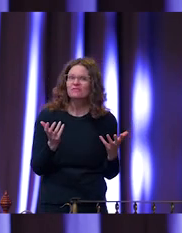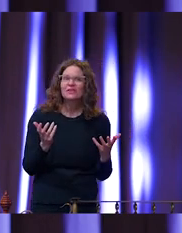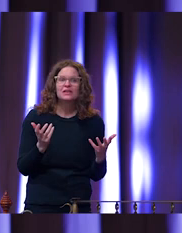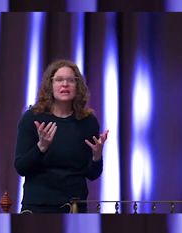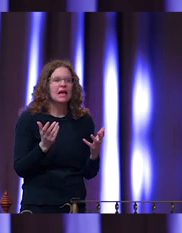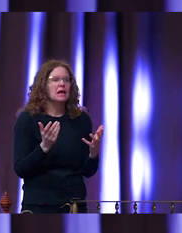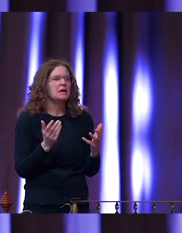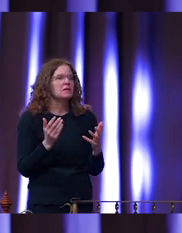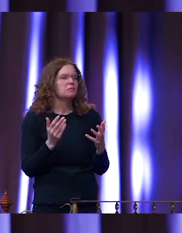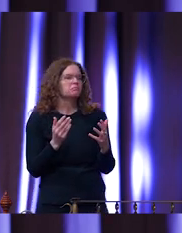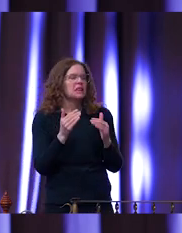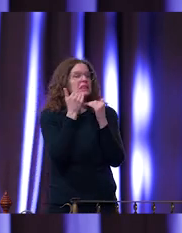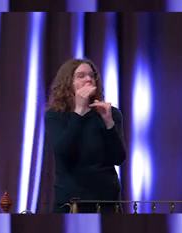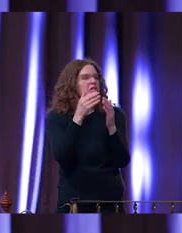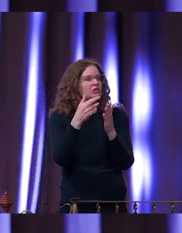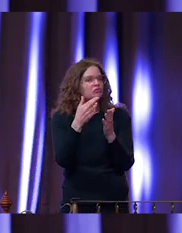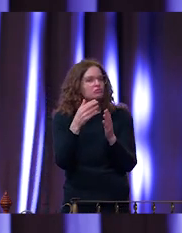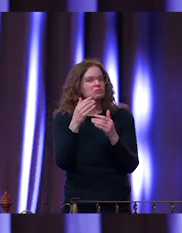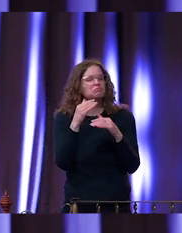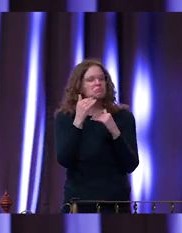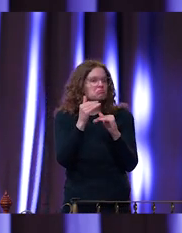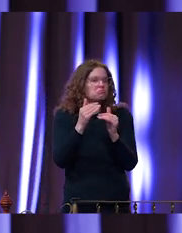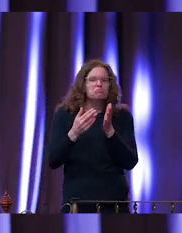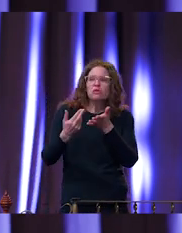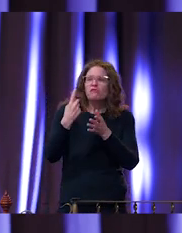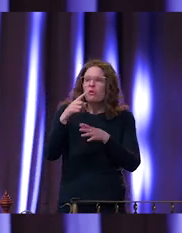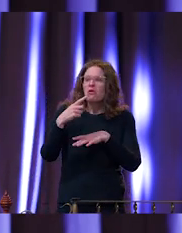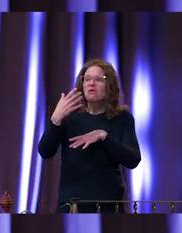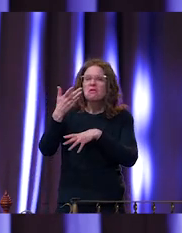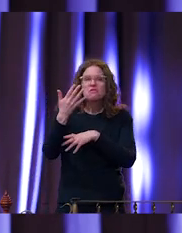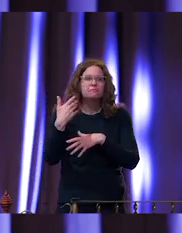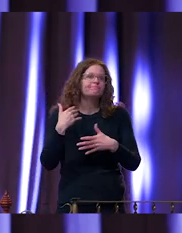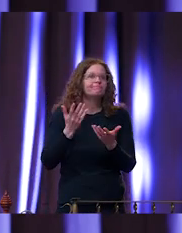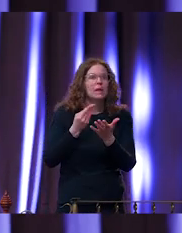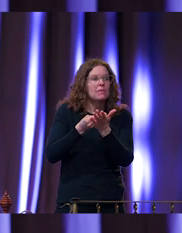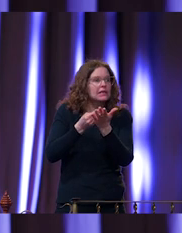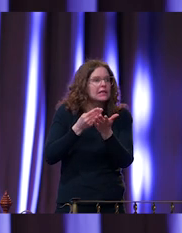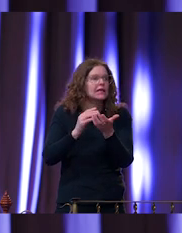money as possible so that we can be nimble, right, and make adjustments if needed.